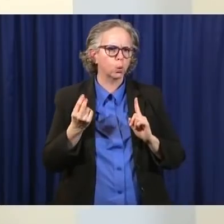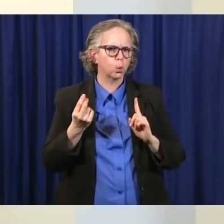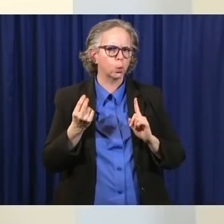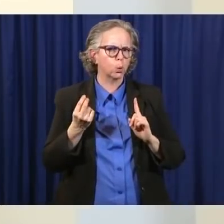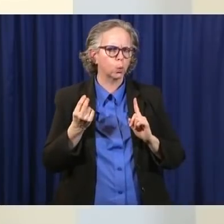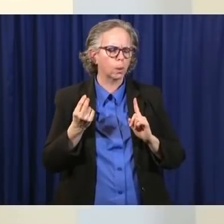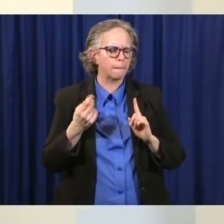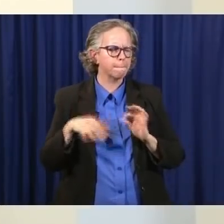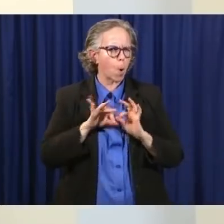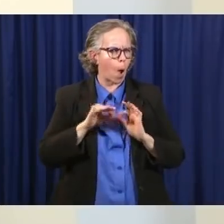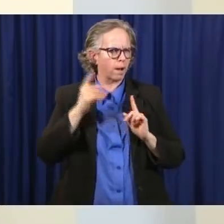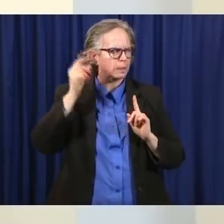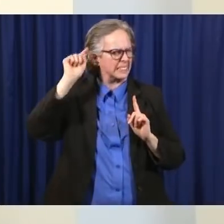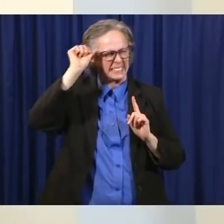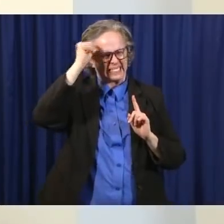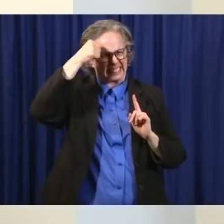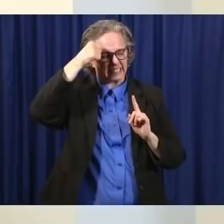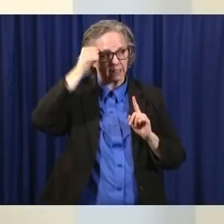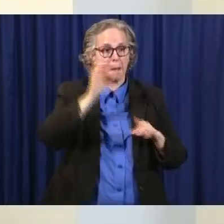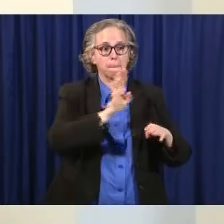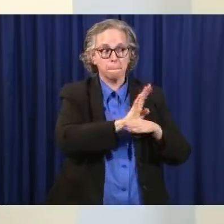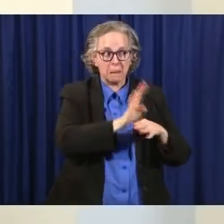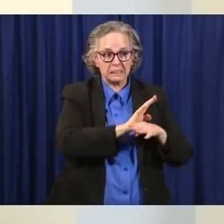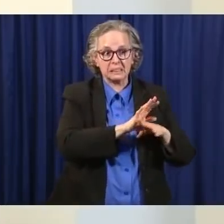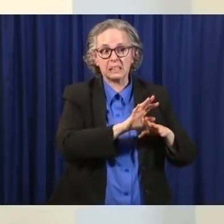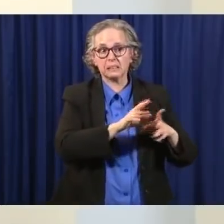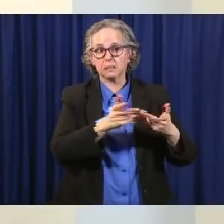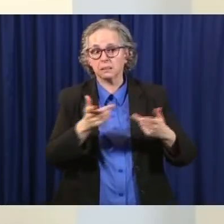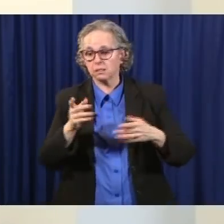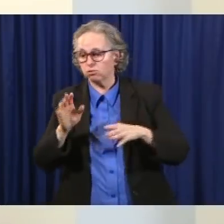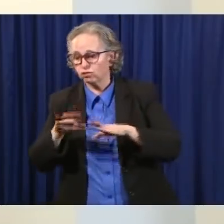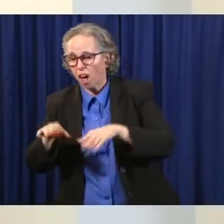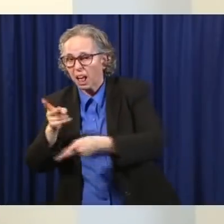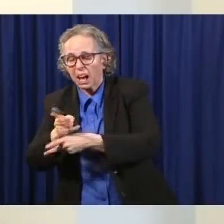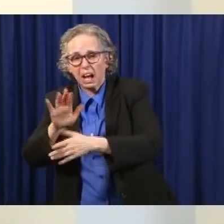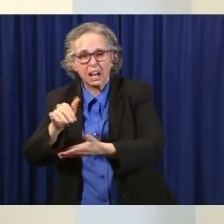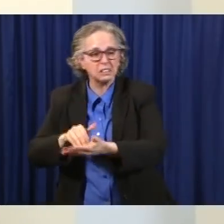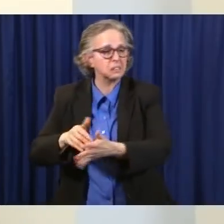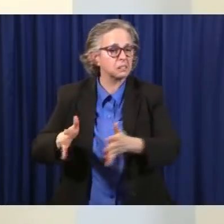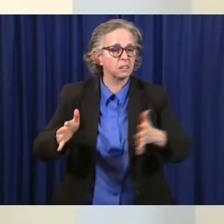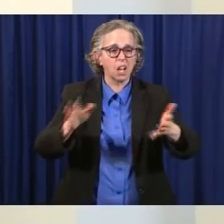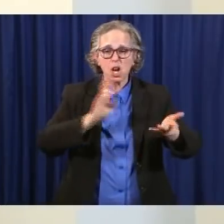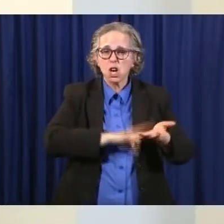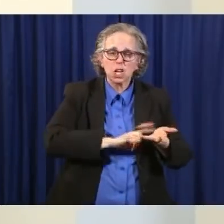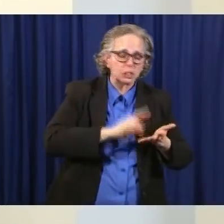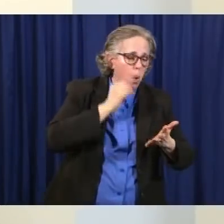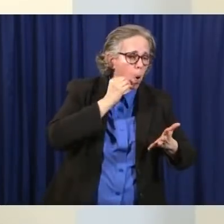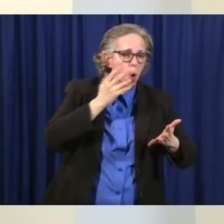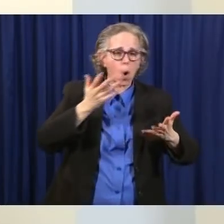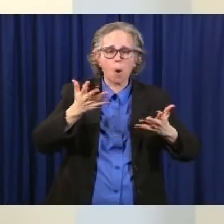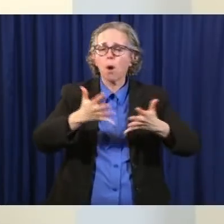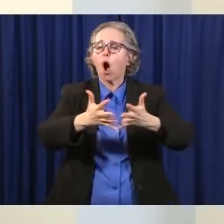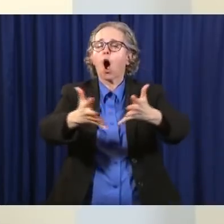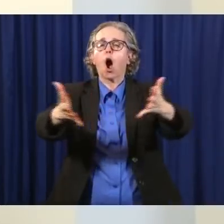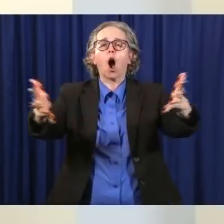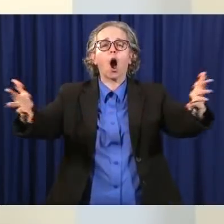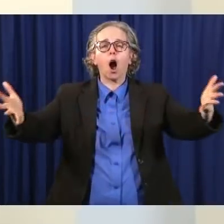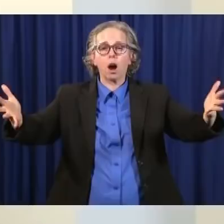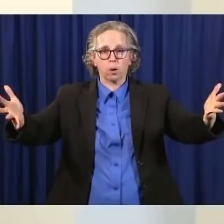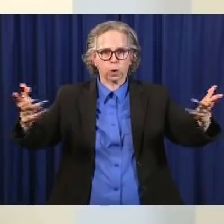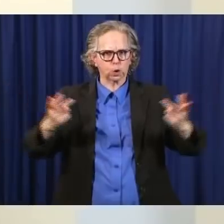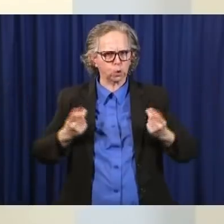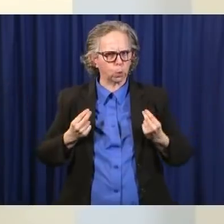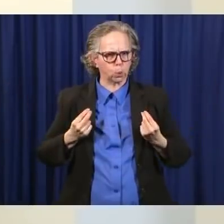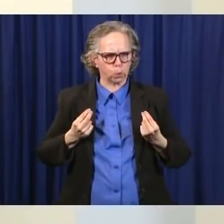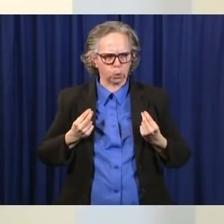to childcares, to nursing homes, to prisons, to homeless shelters, to all of us. When you first discover